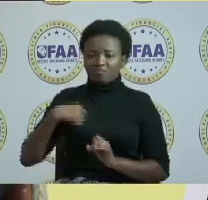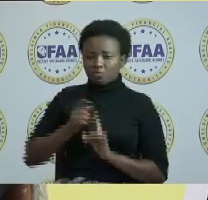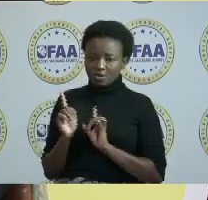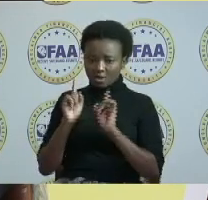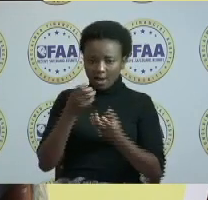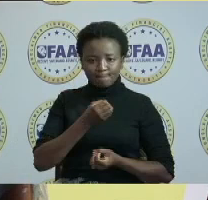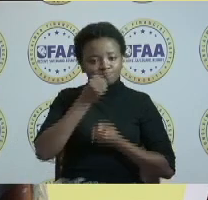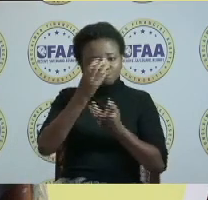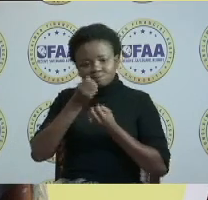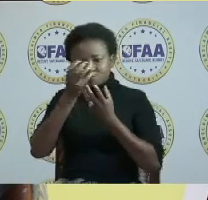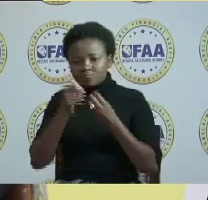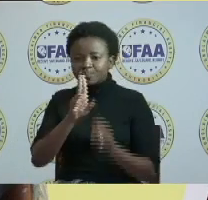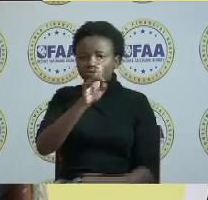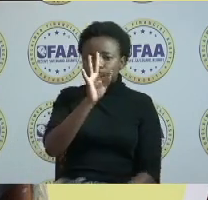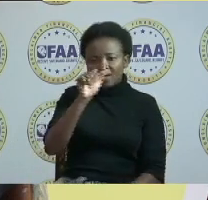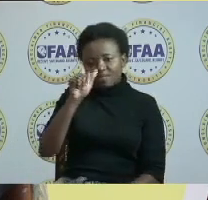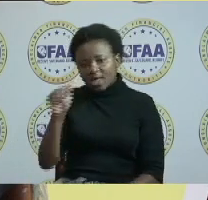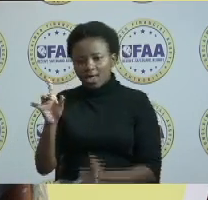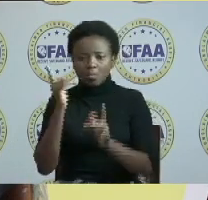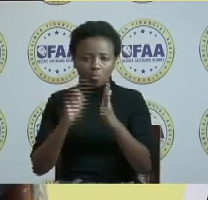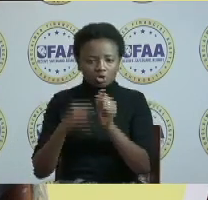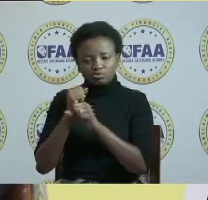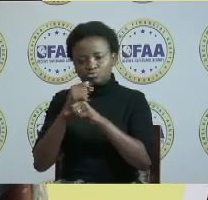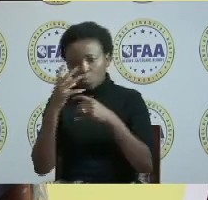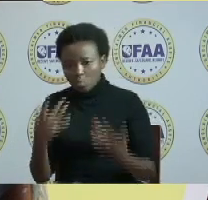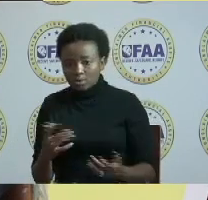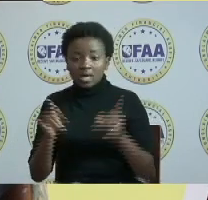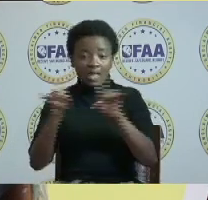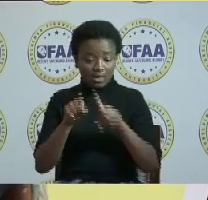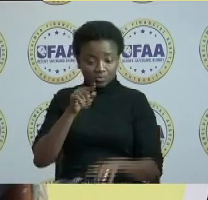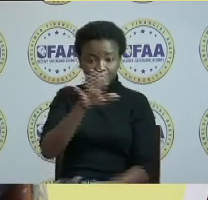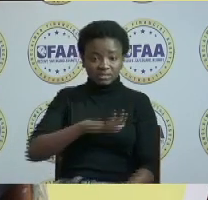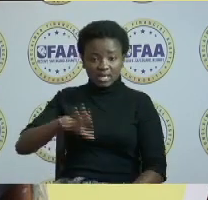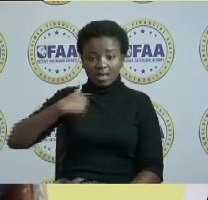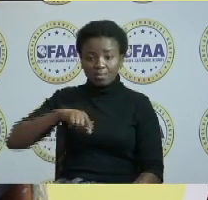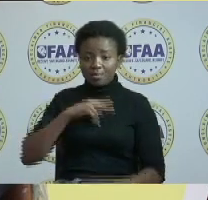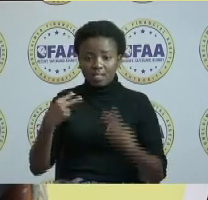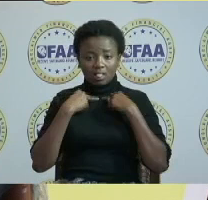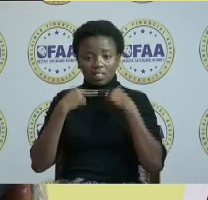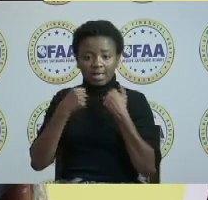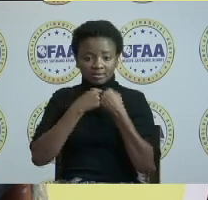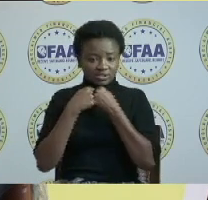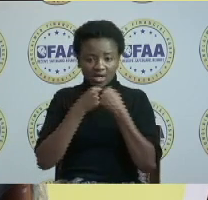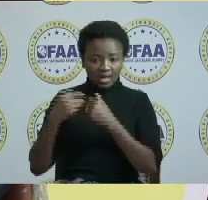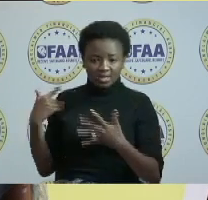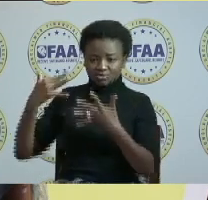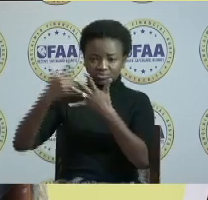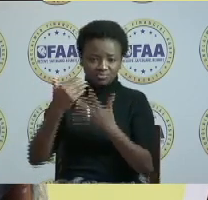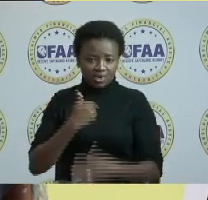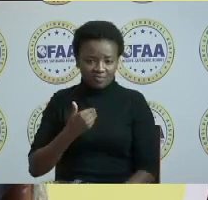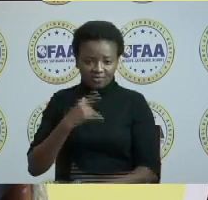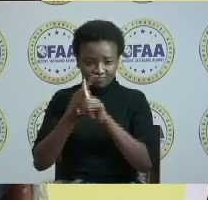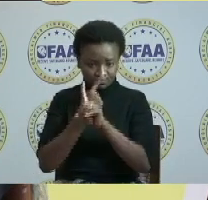through. In terms of reunification, is an area we've been struggling with in the sense that, remember,